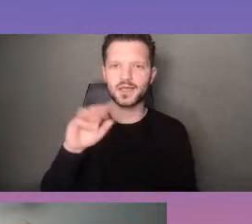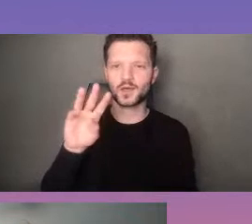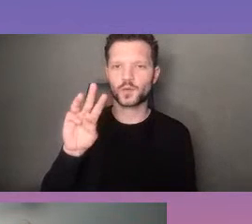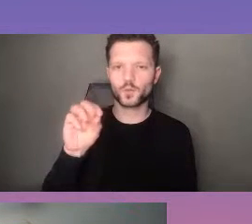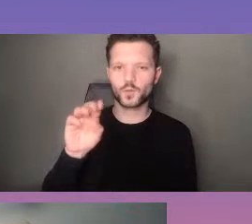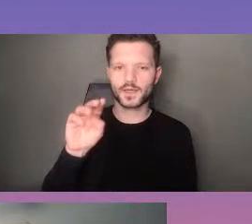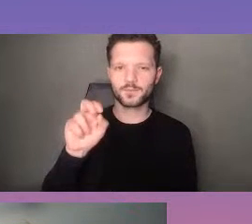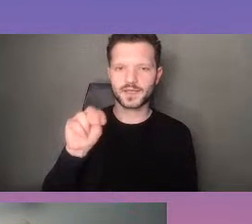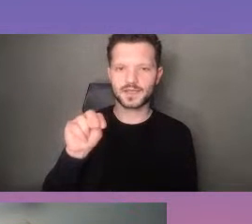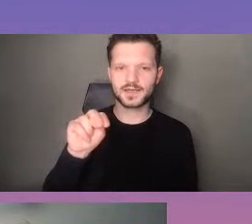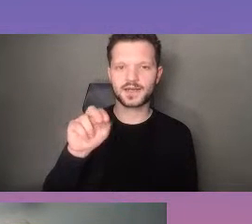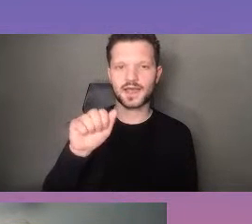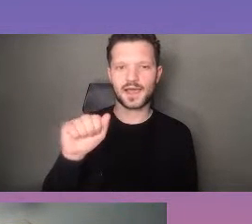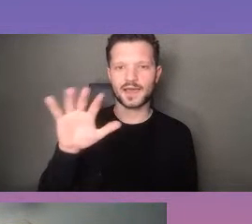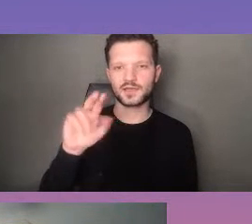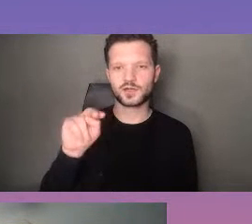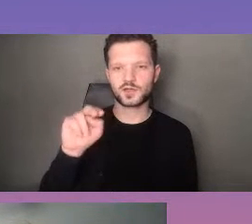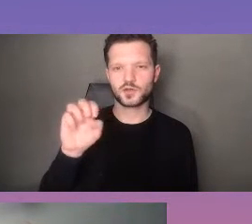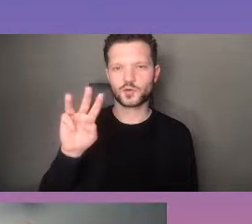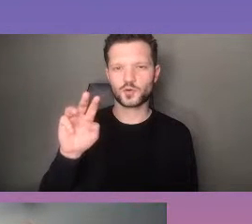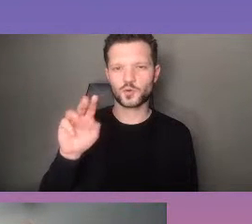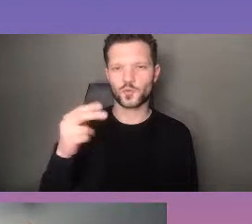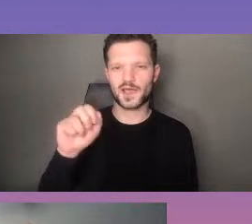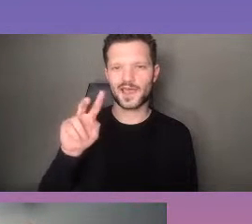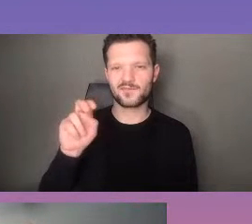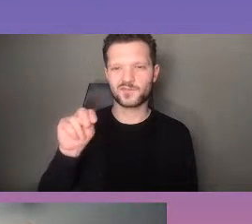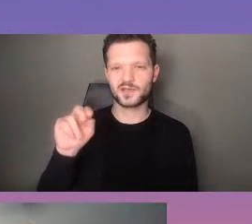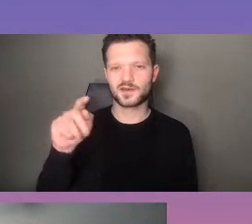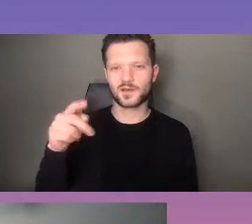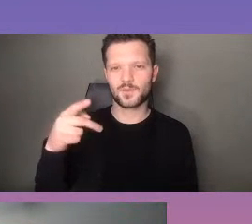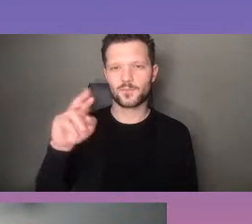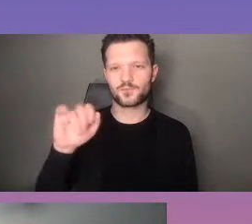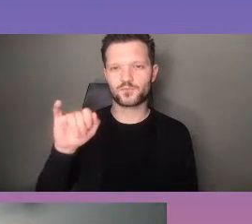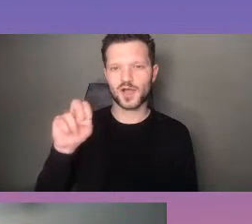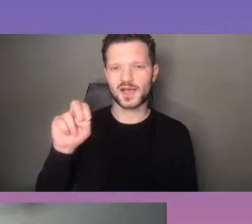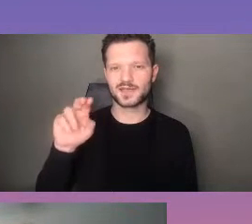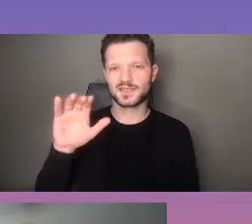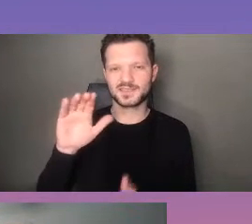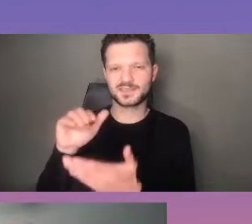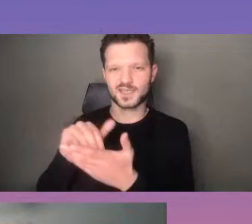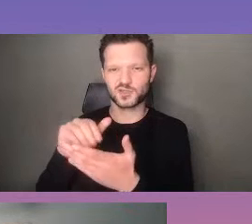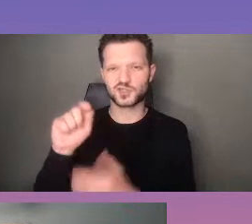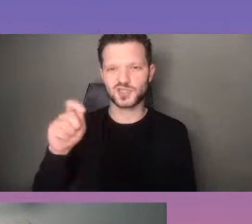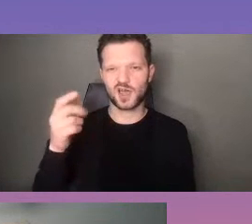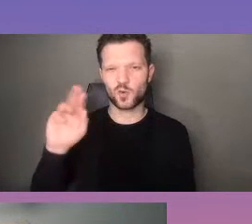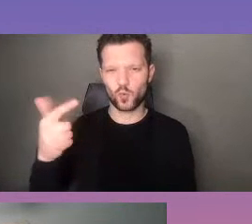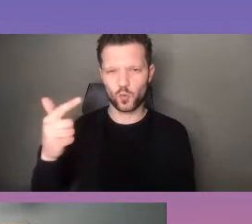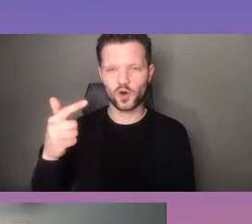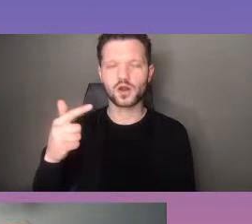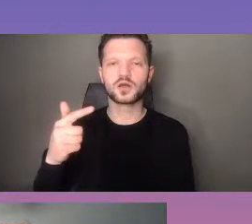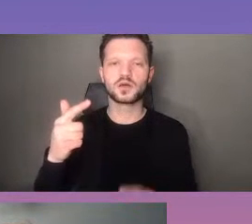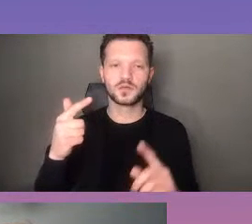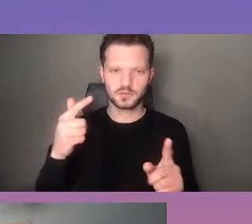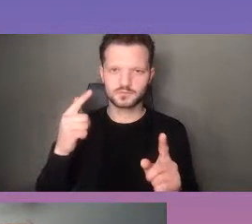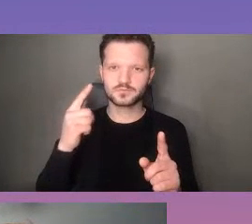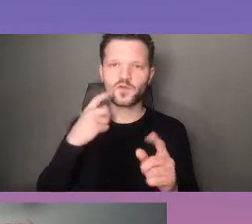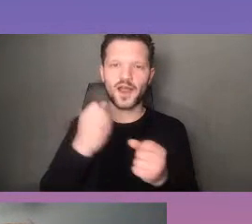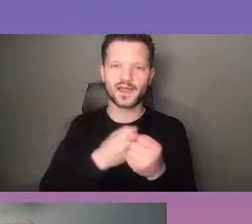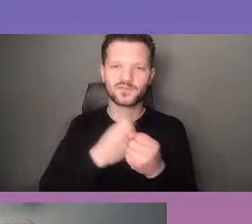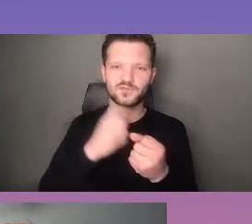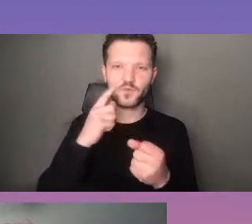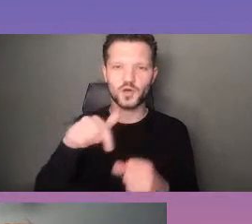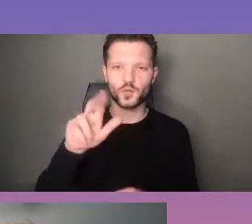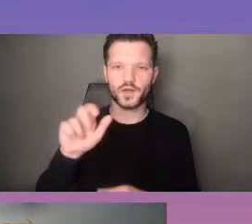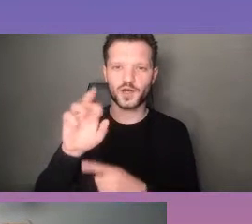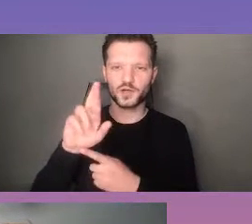women@newhavenpridecenter.org anytime for more information on policy and advocacy work for queer and trans women across Connecticut. And finally, remember that the center